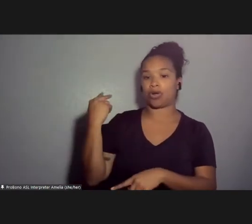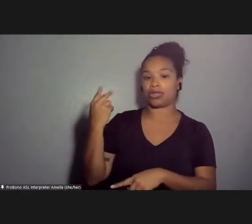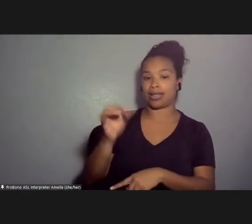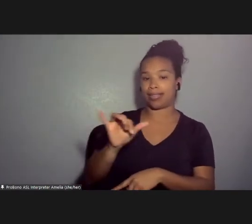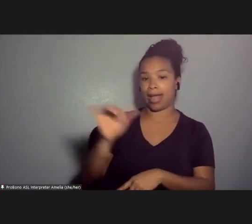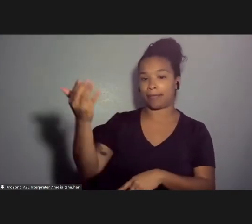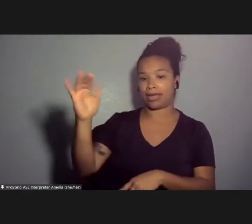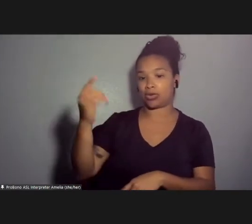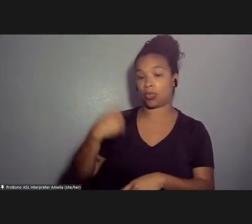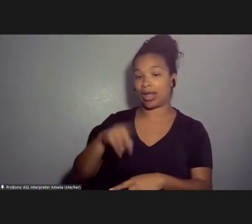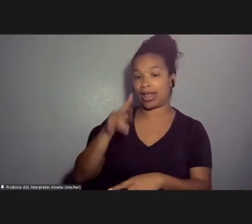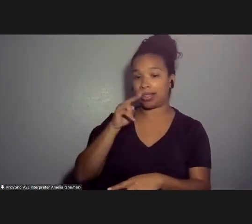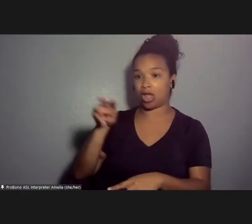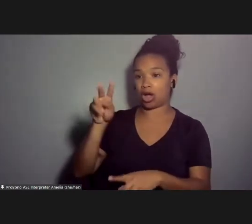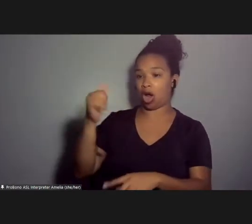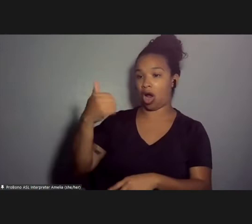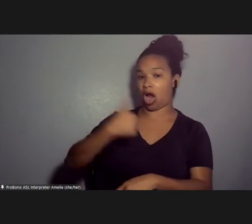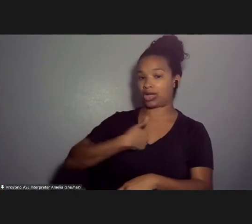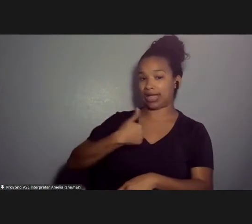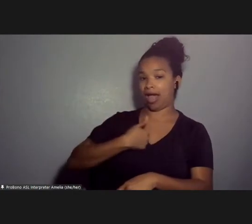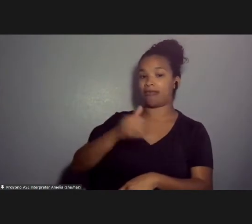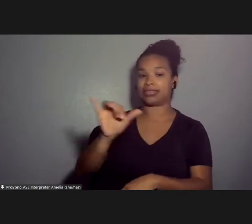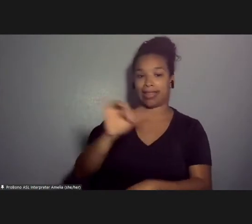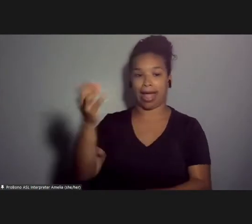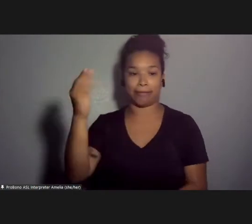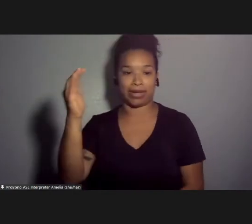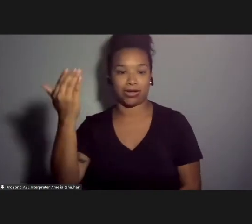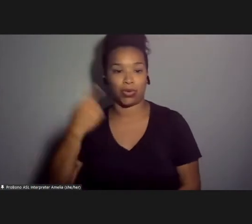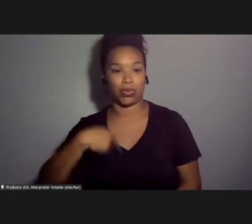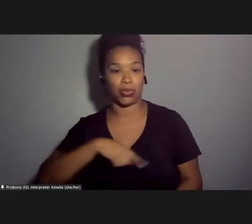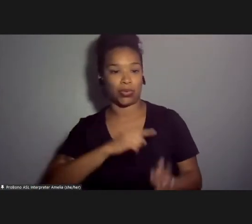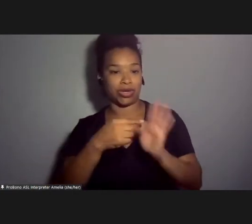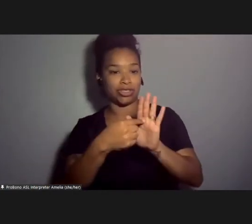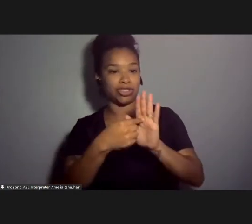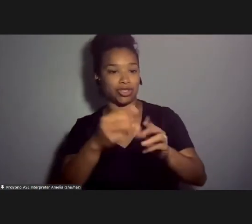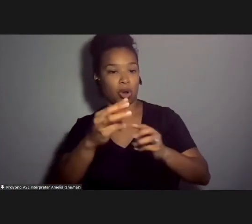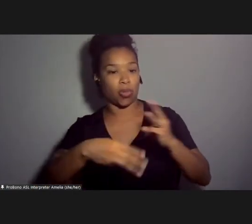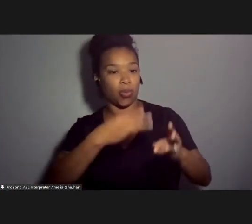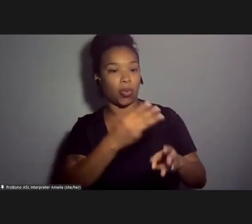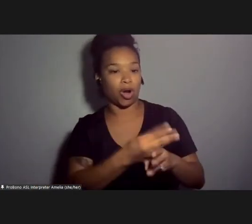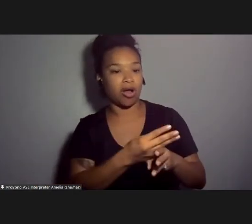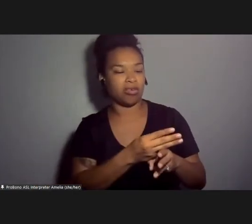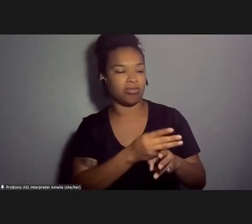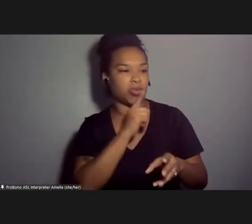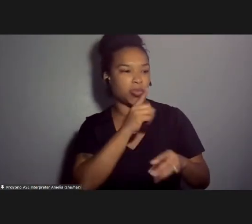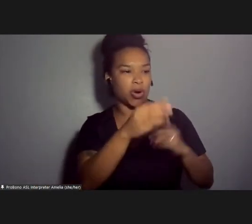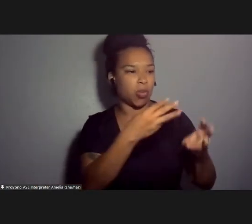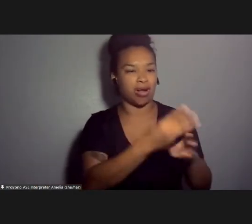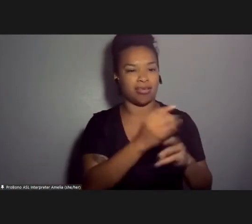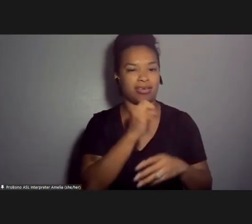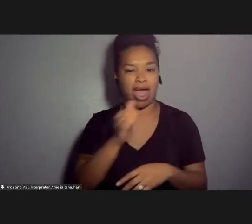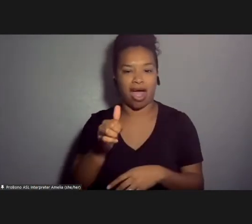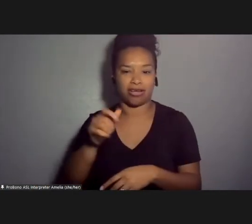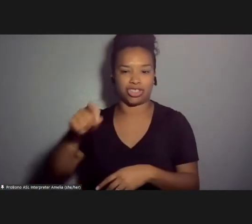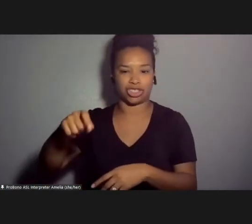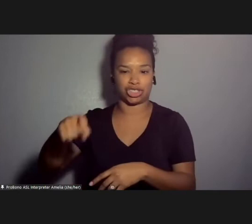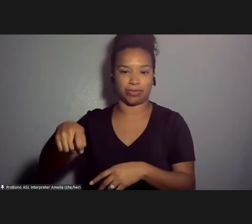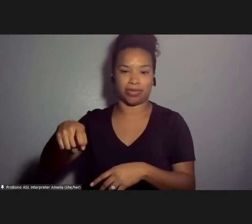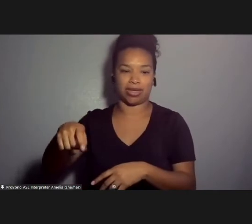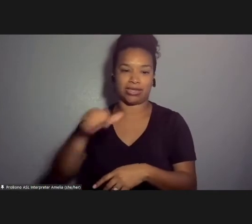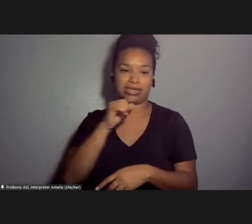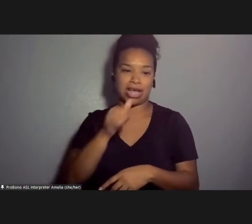like mirrors do. And we show the world as it is, not as it should be. That doesn't sound like an urgent art form to